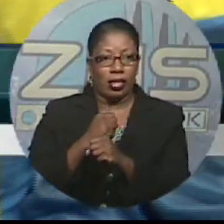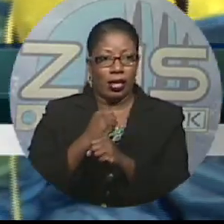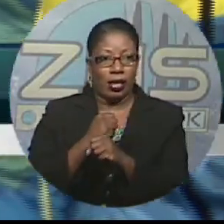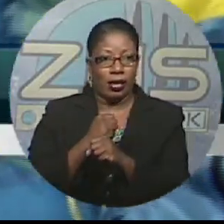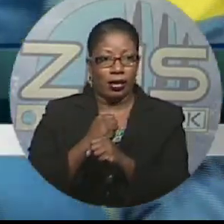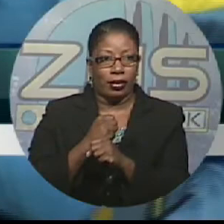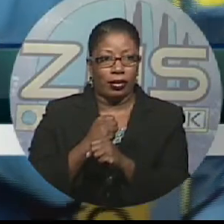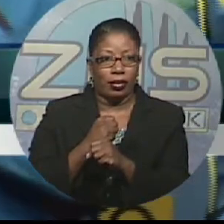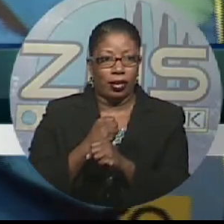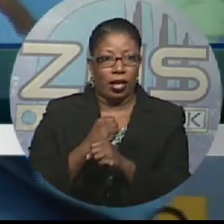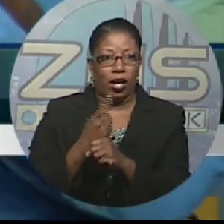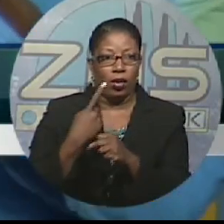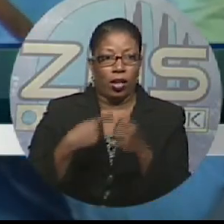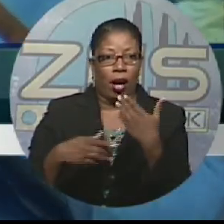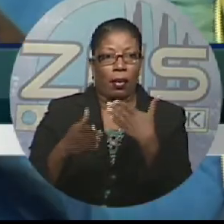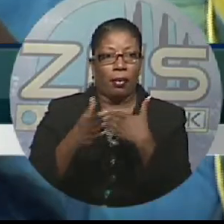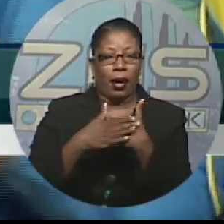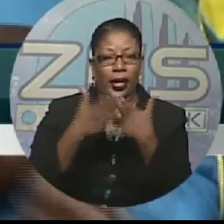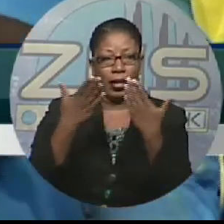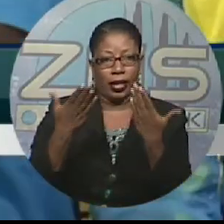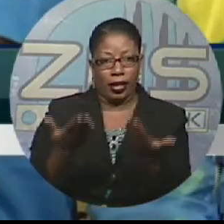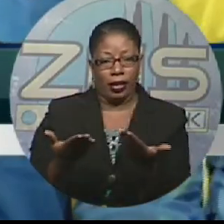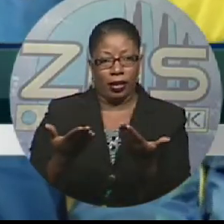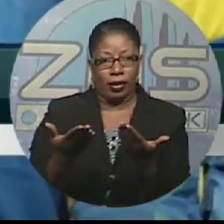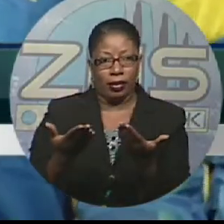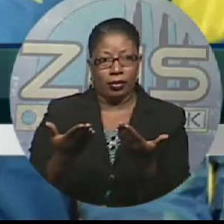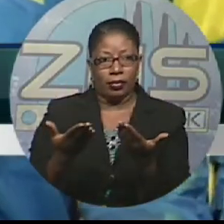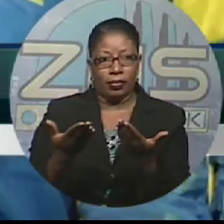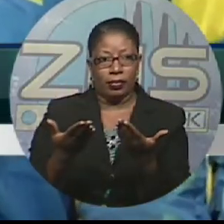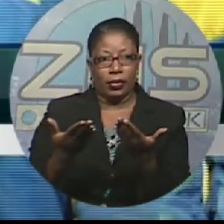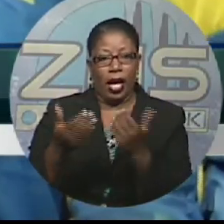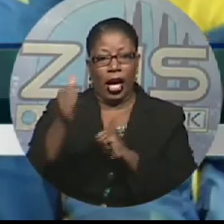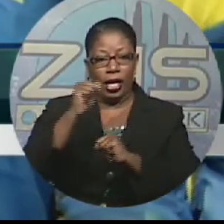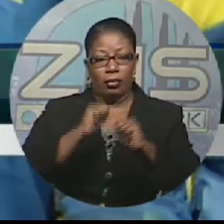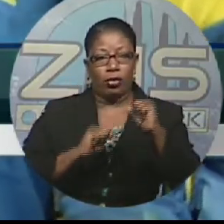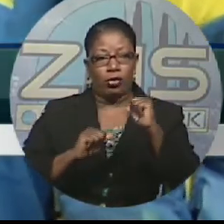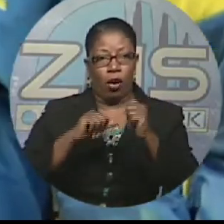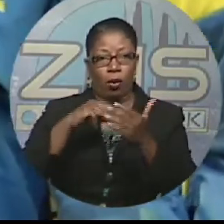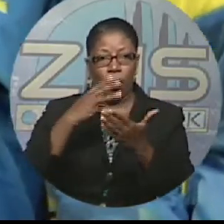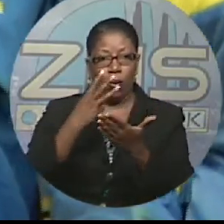and I just wanted to come back here, and well, we wanted to come back and perform well.